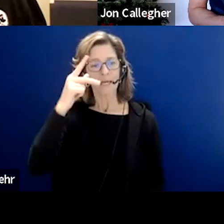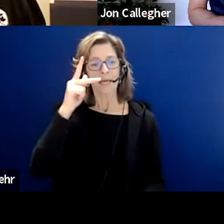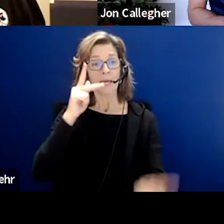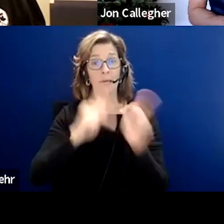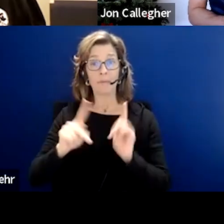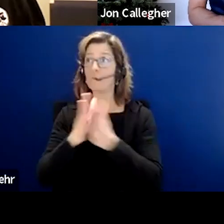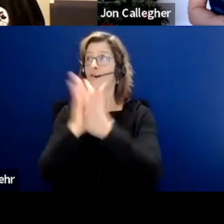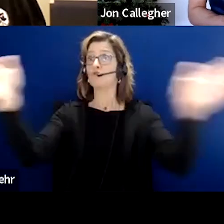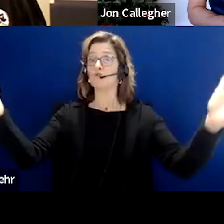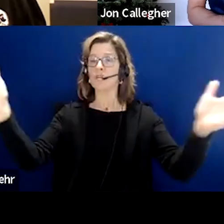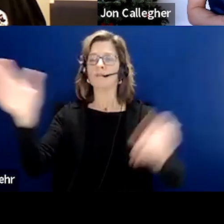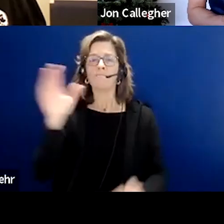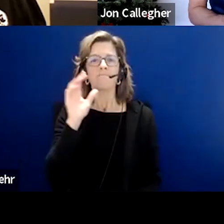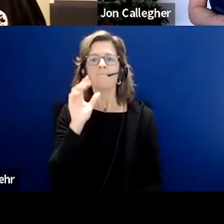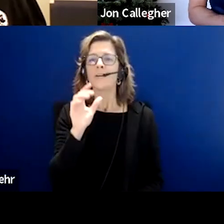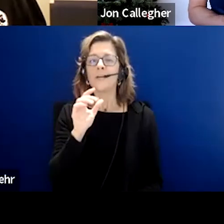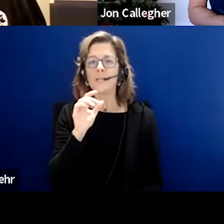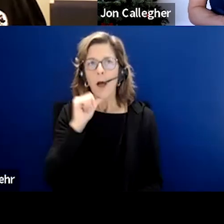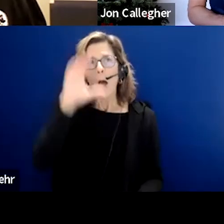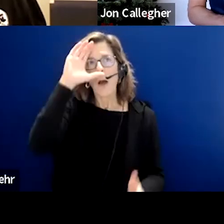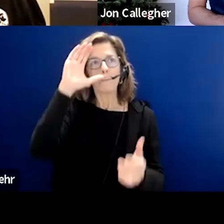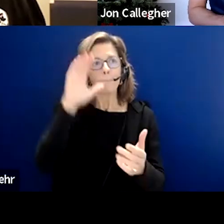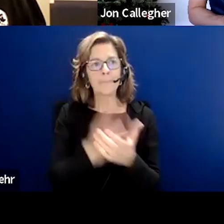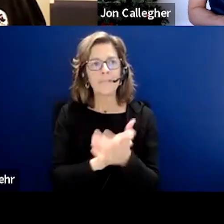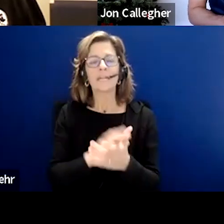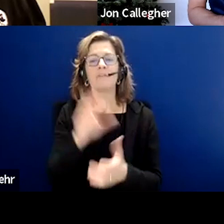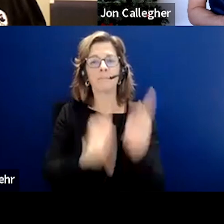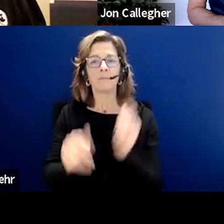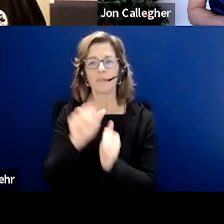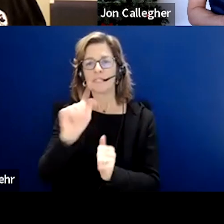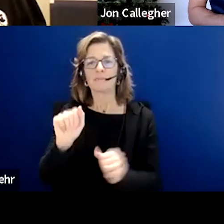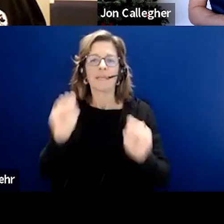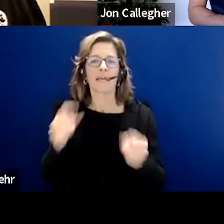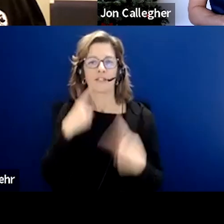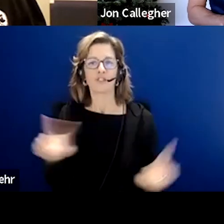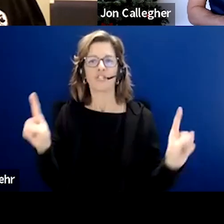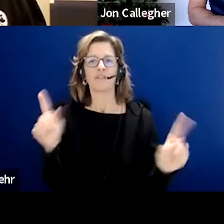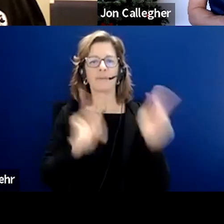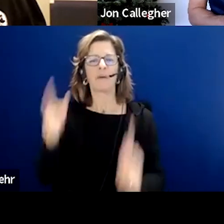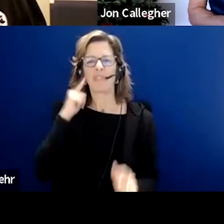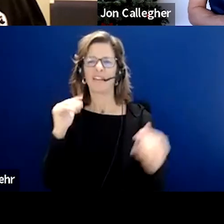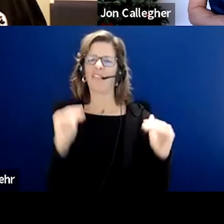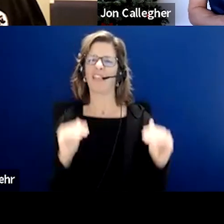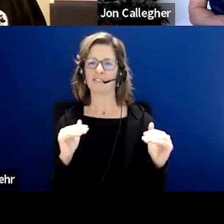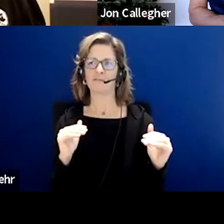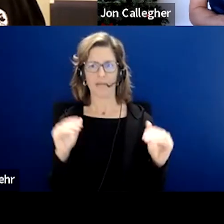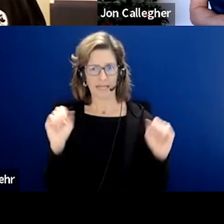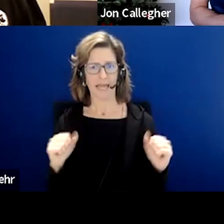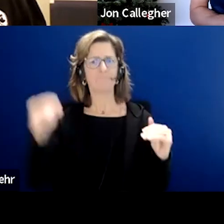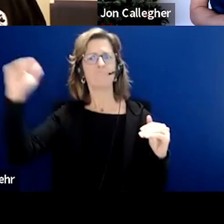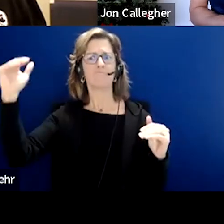underestimate what persons with disabilities are capable of achieving. With the right support, most persons